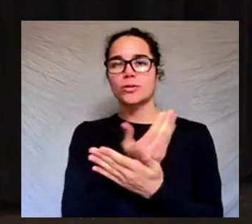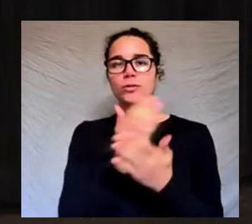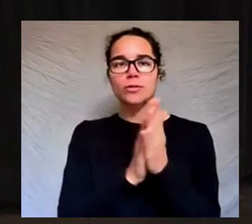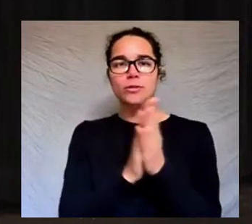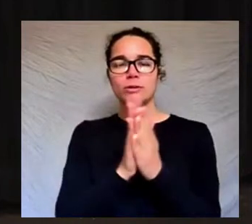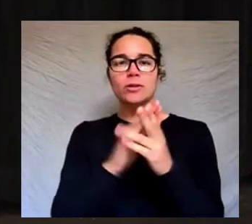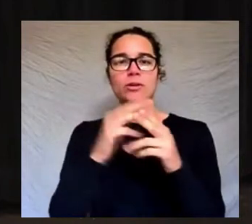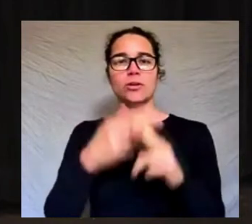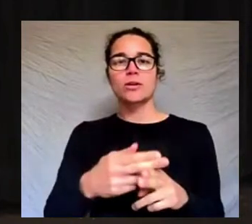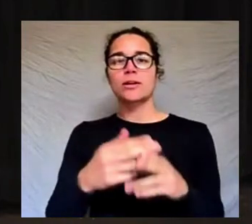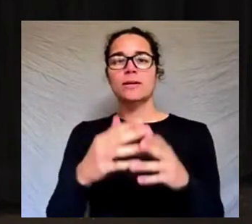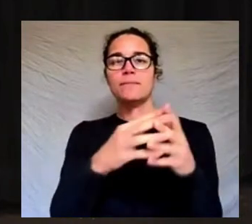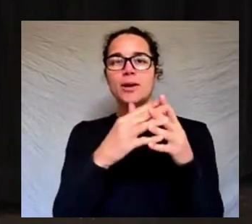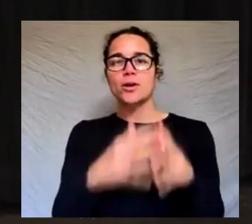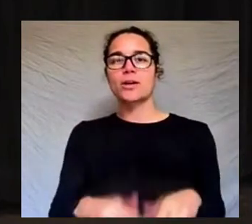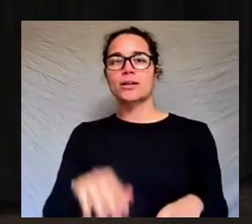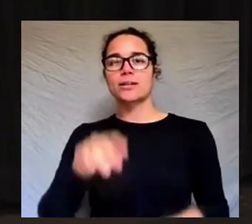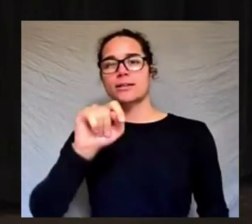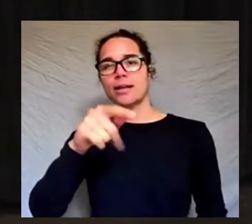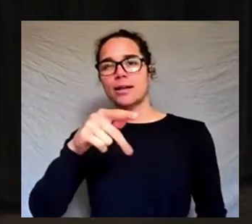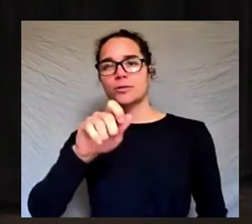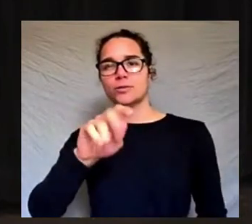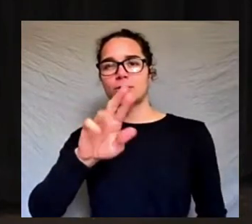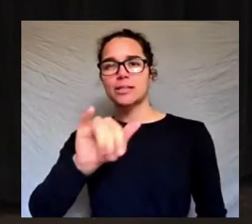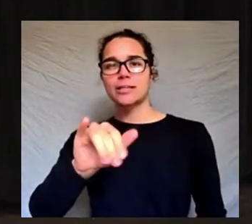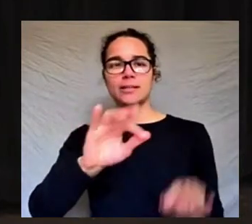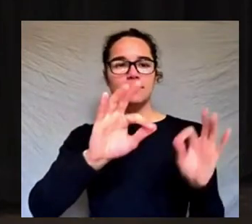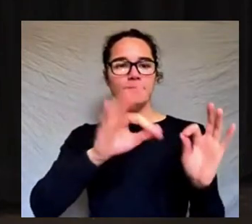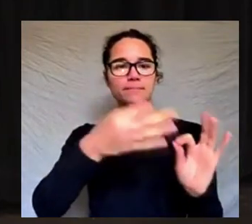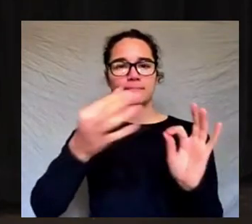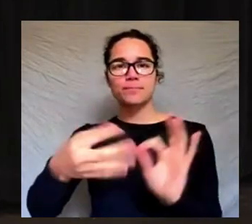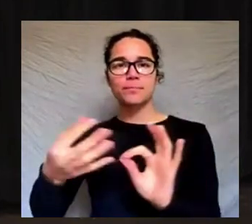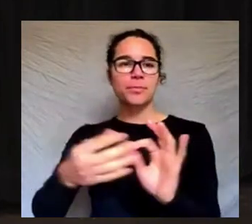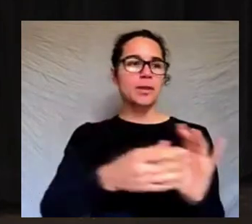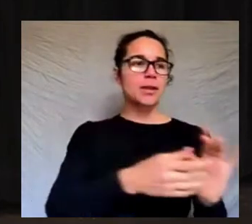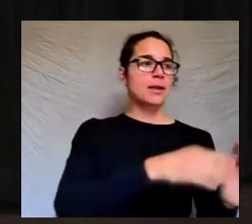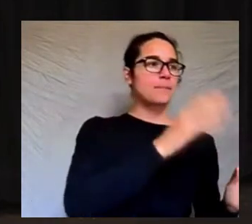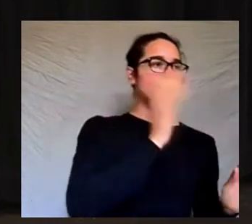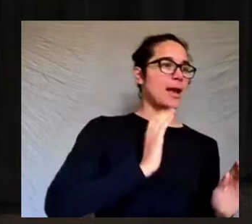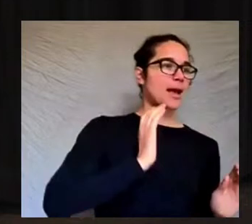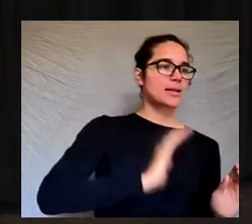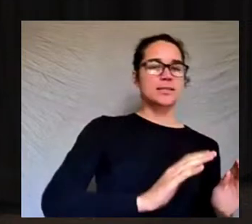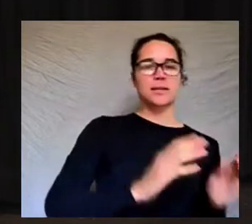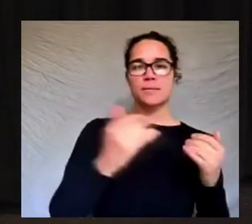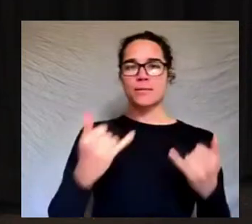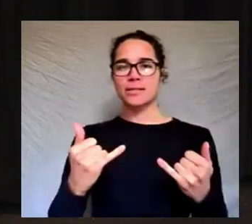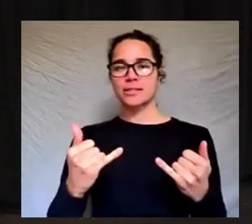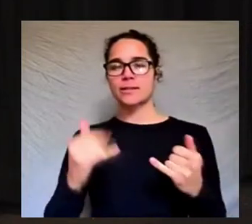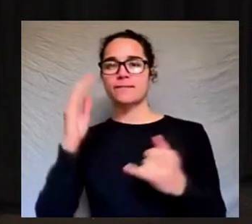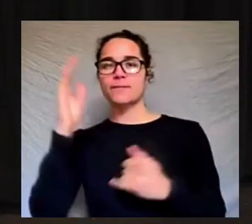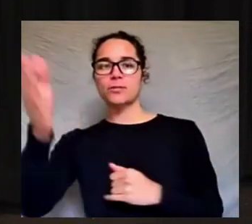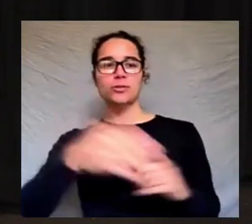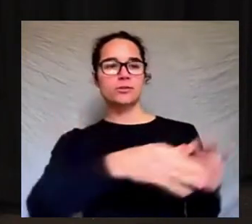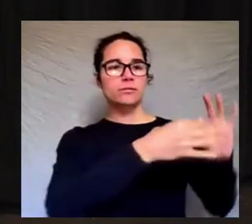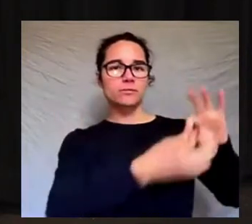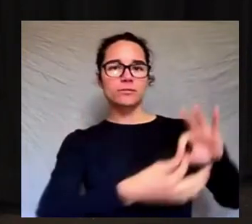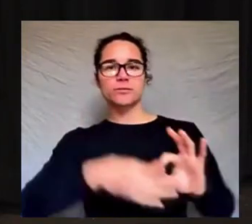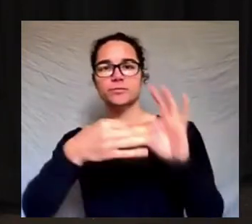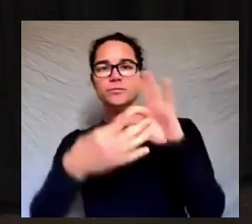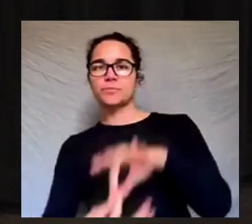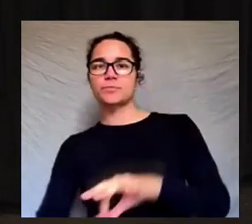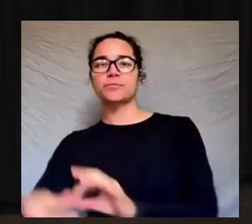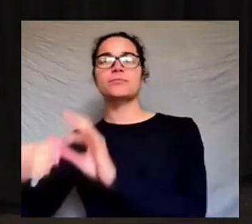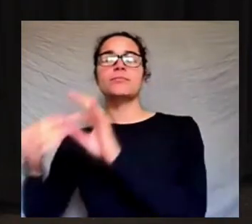together past, present, and future, which leverages the humanities to strengthen our democracy, advance equity for